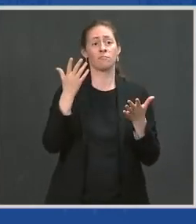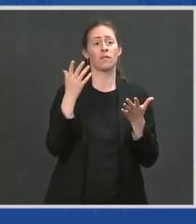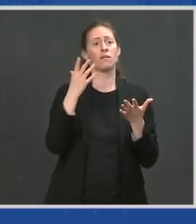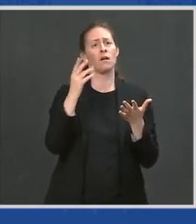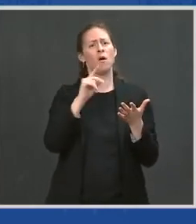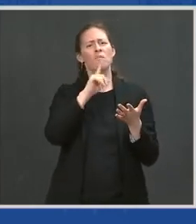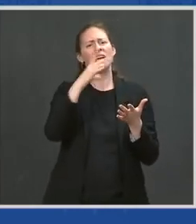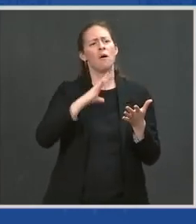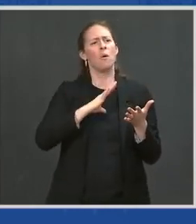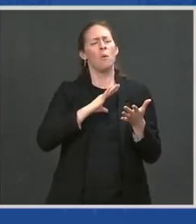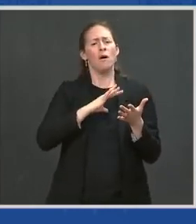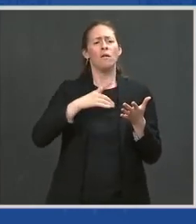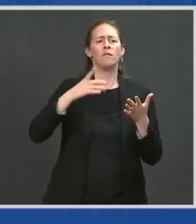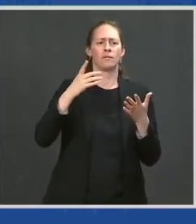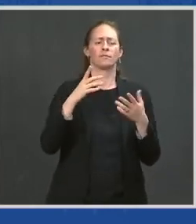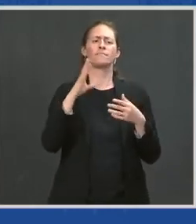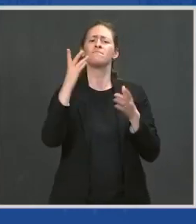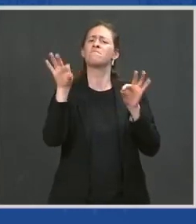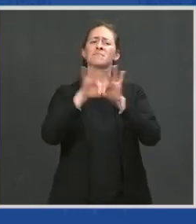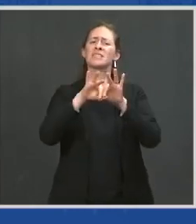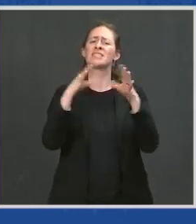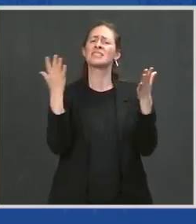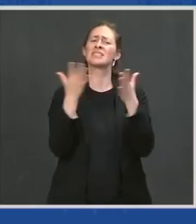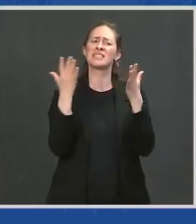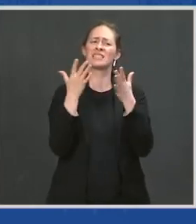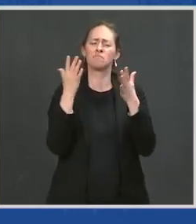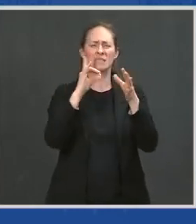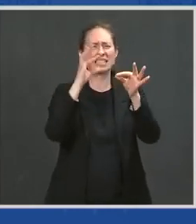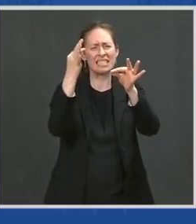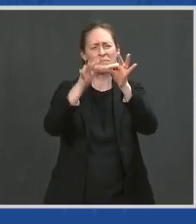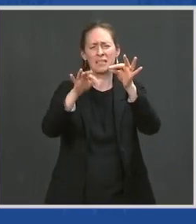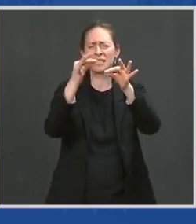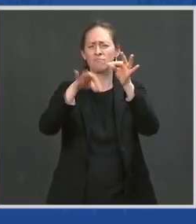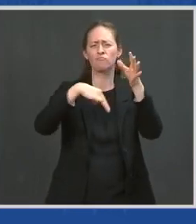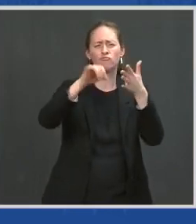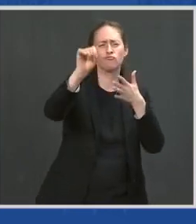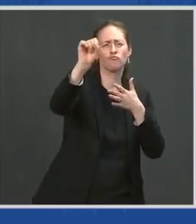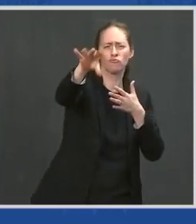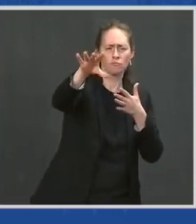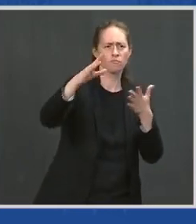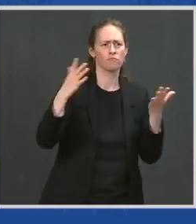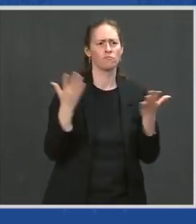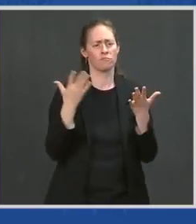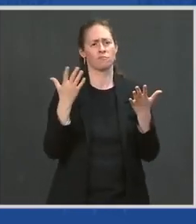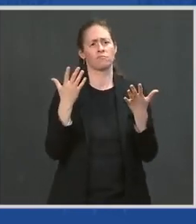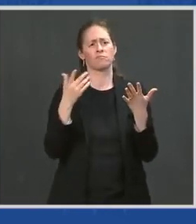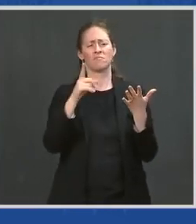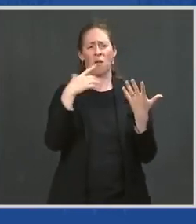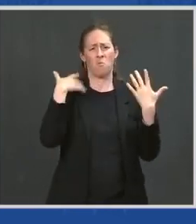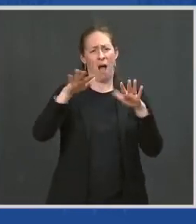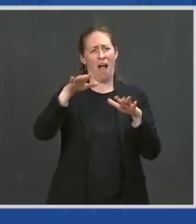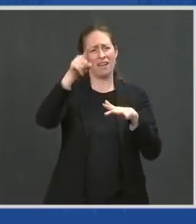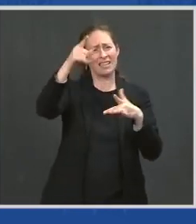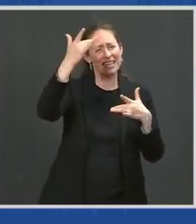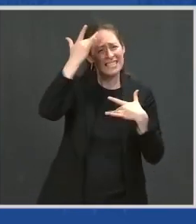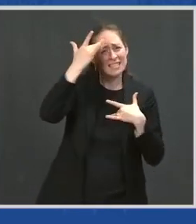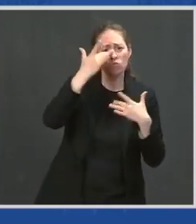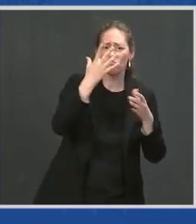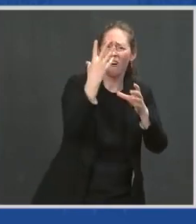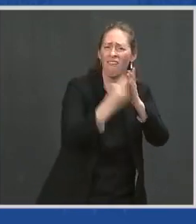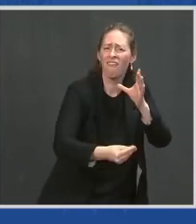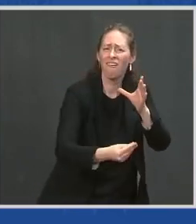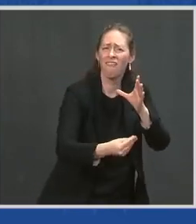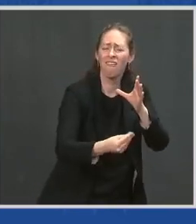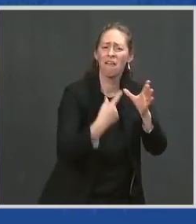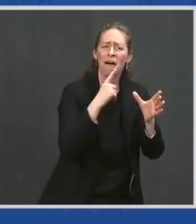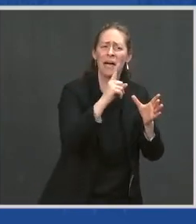encourage it. The first reason, quite simply, is to keep you from getting very sick or dying. Hundreds of